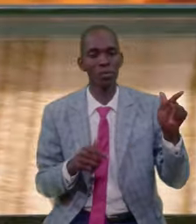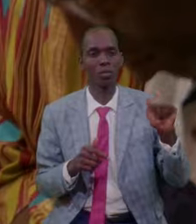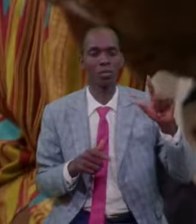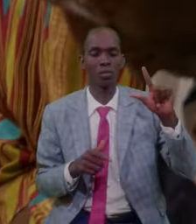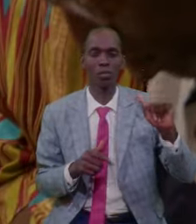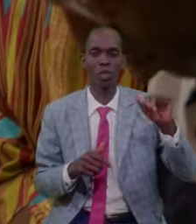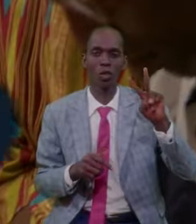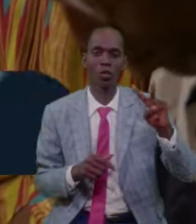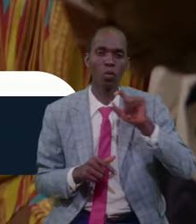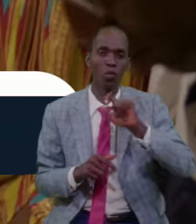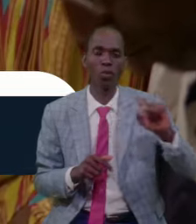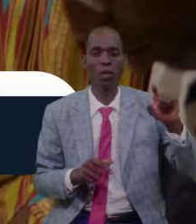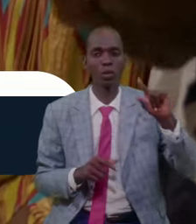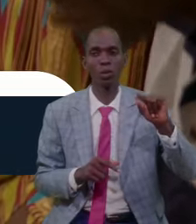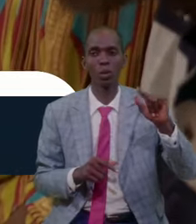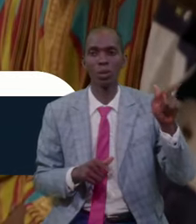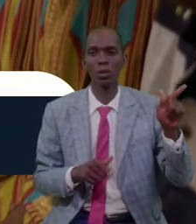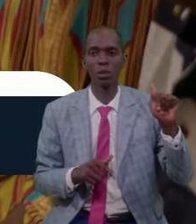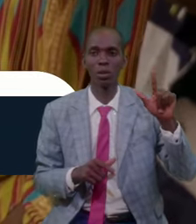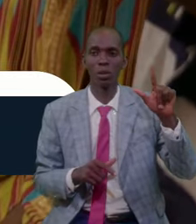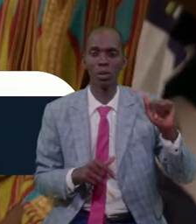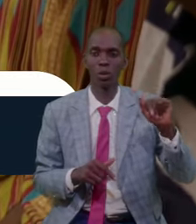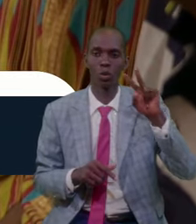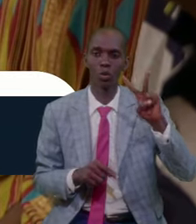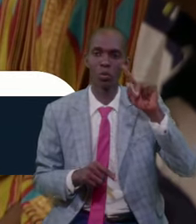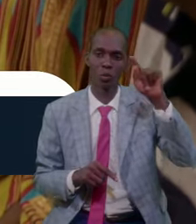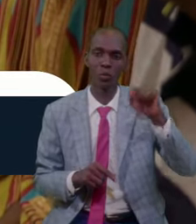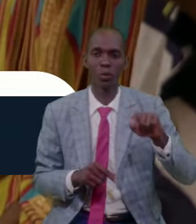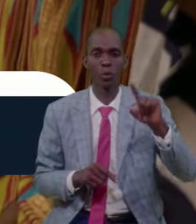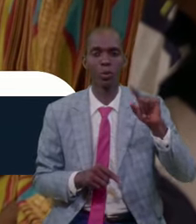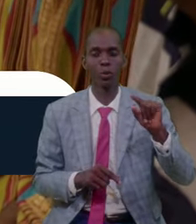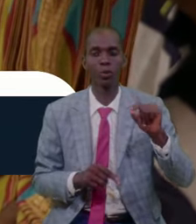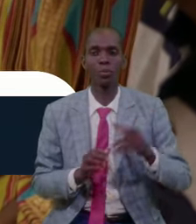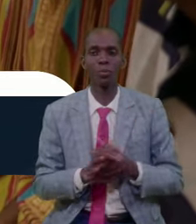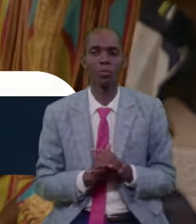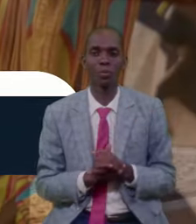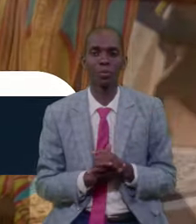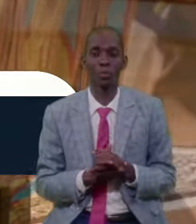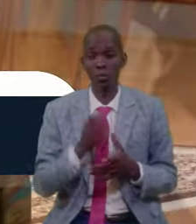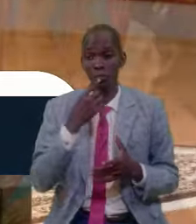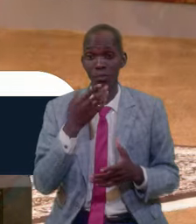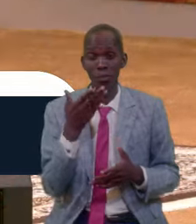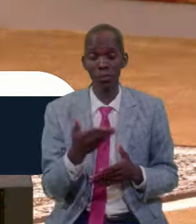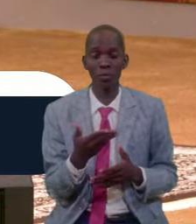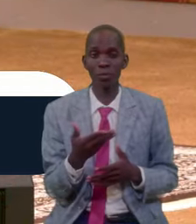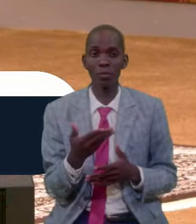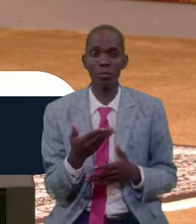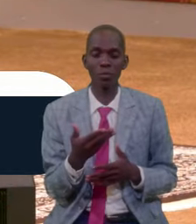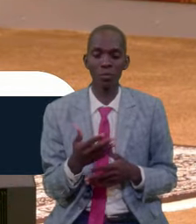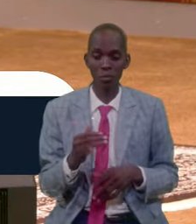2, verse 20. Galatians chapter 2, we're reading from verse 20. It says, I